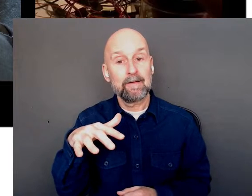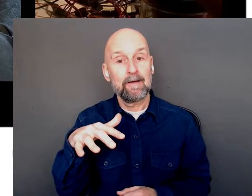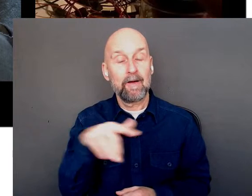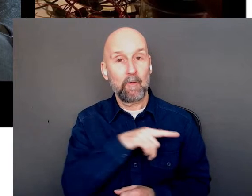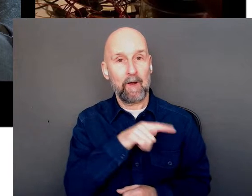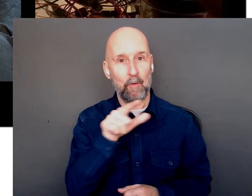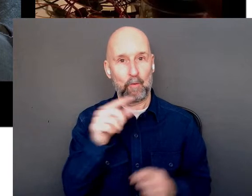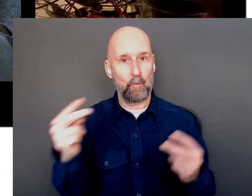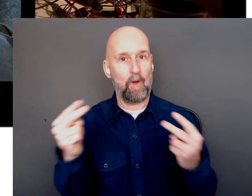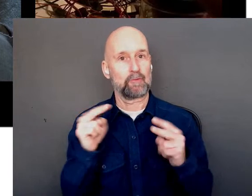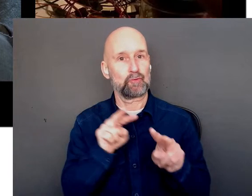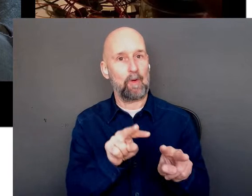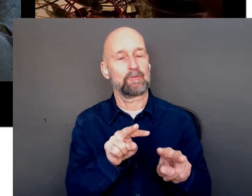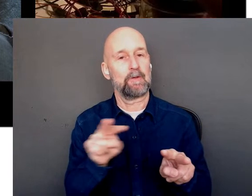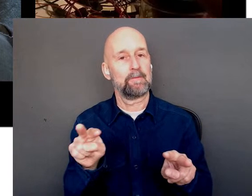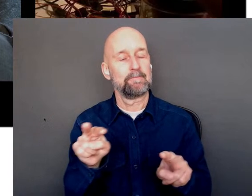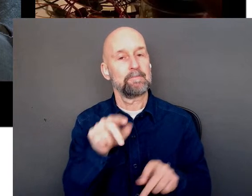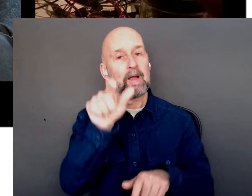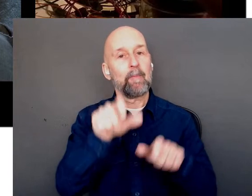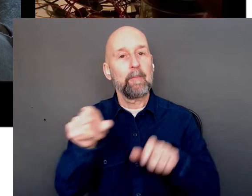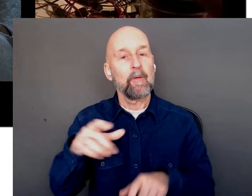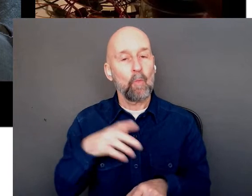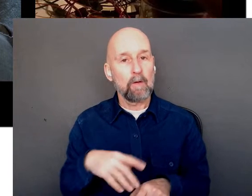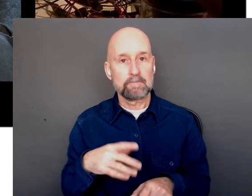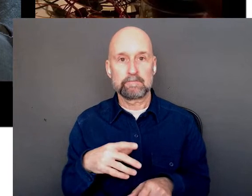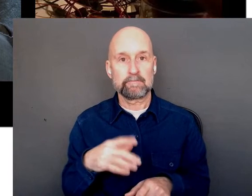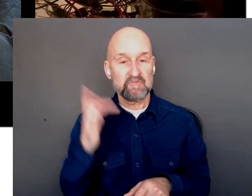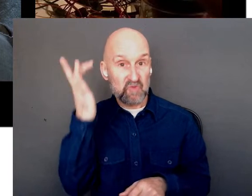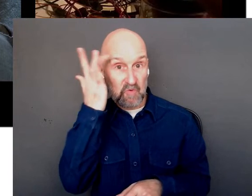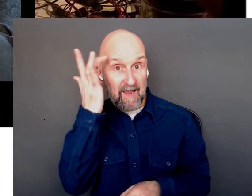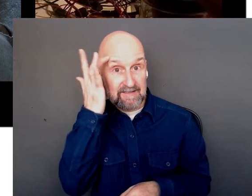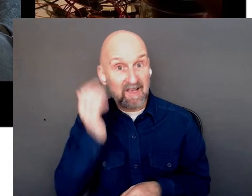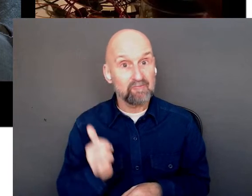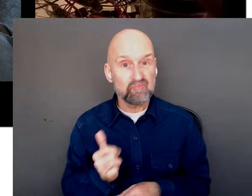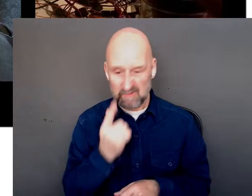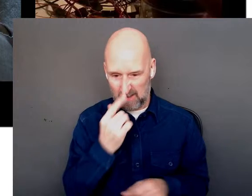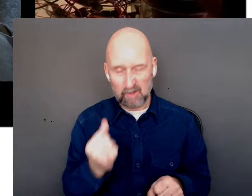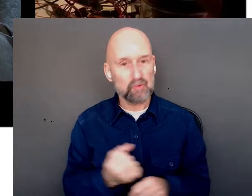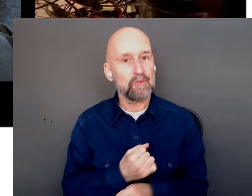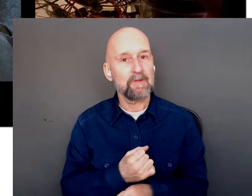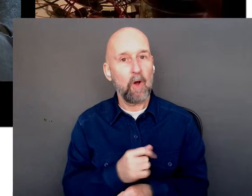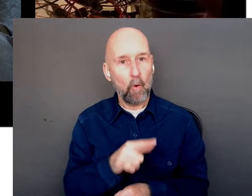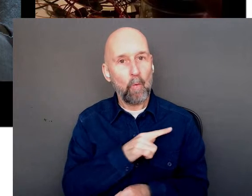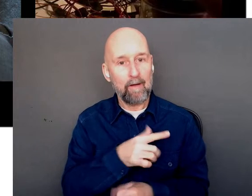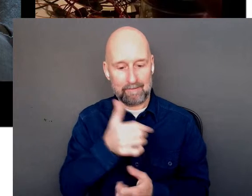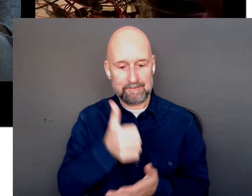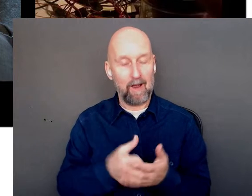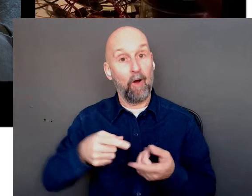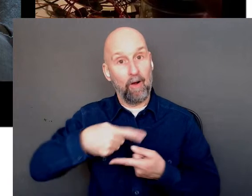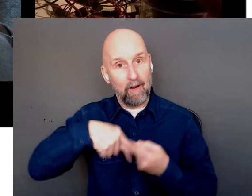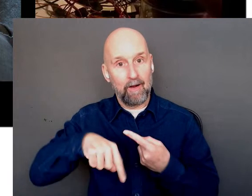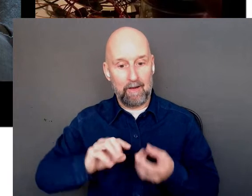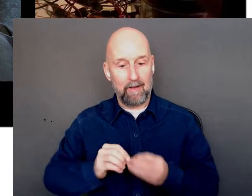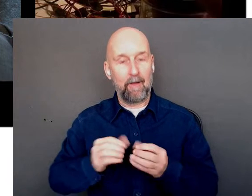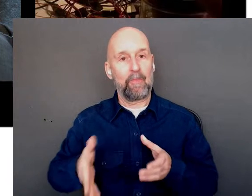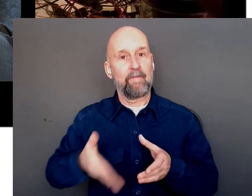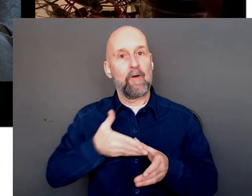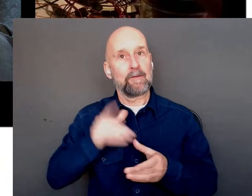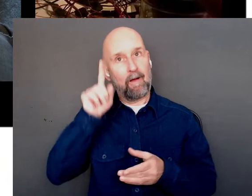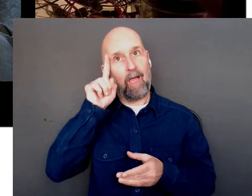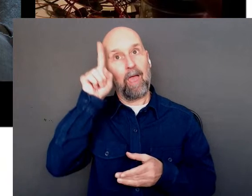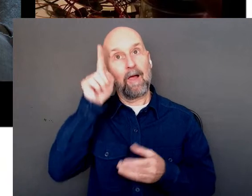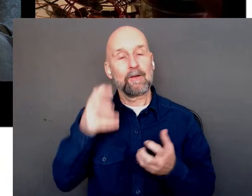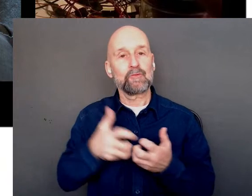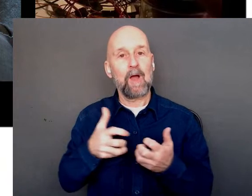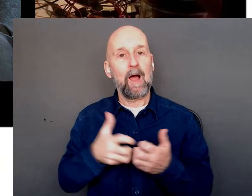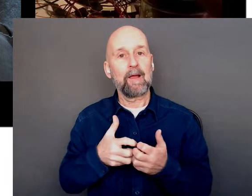So if they wanna be like a bit crazy, they're gonna do it. So better start from the first moment and try to break our project or